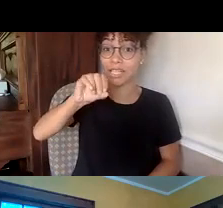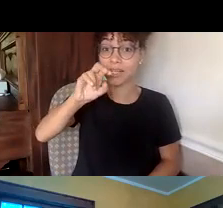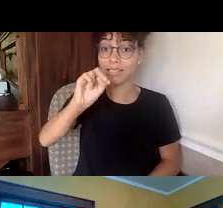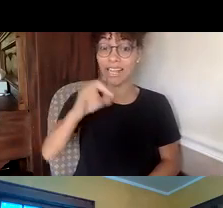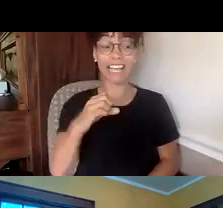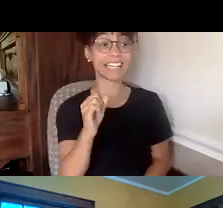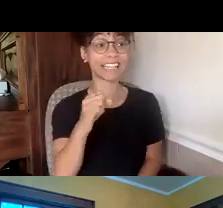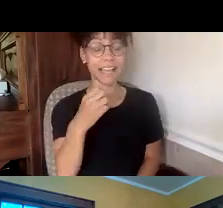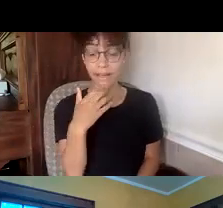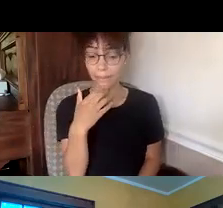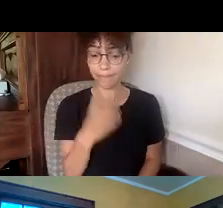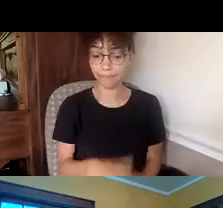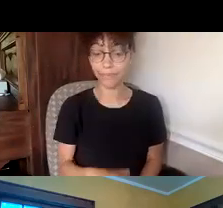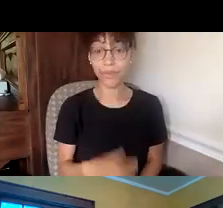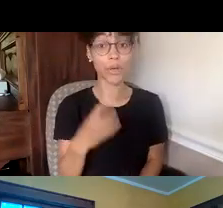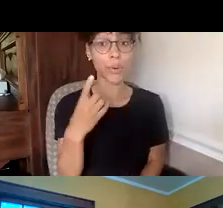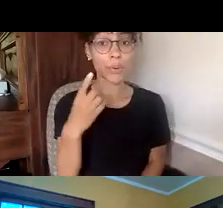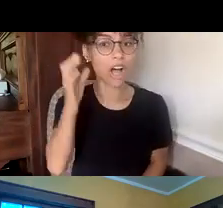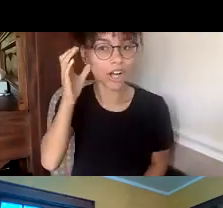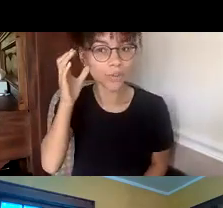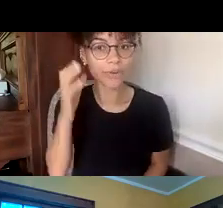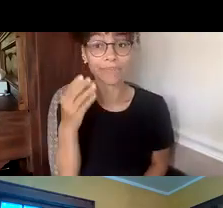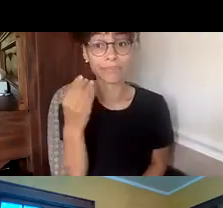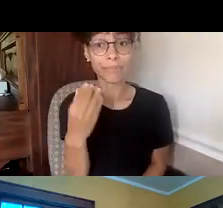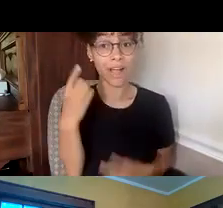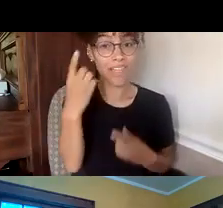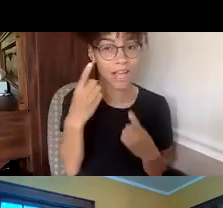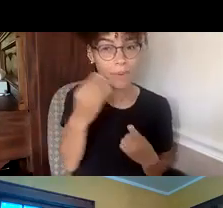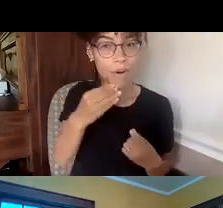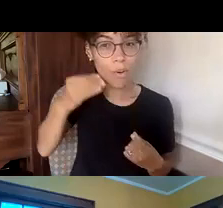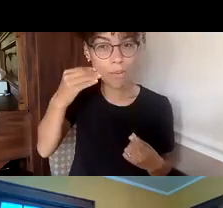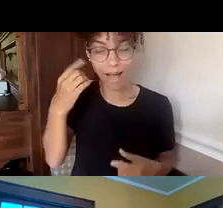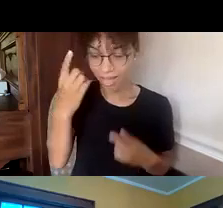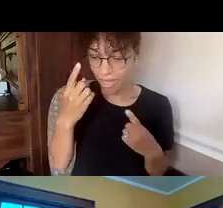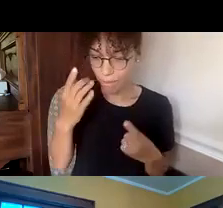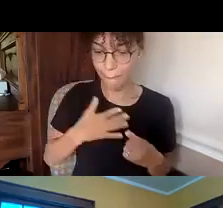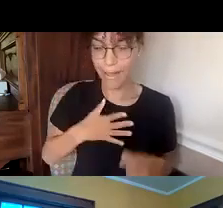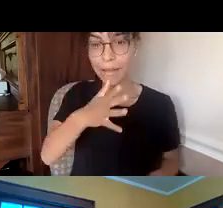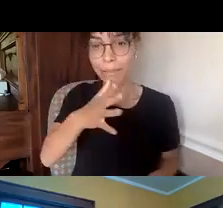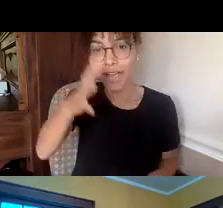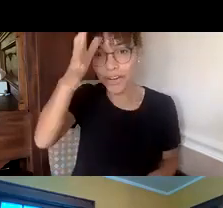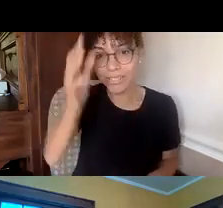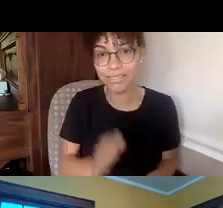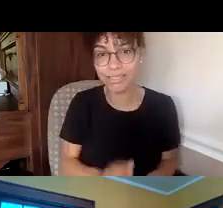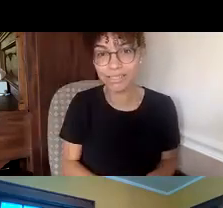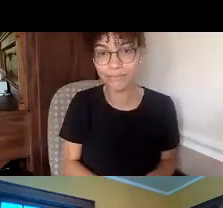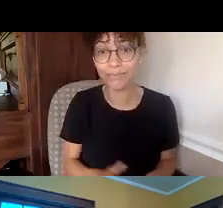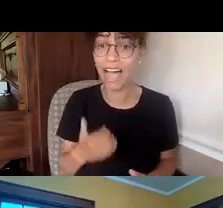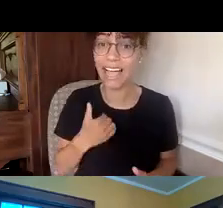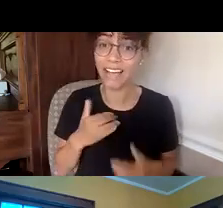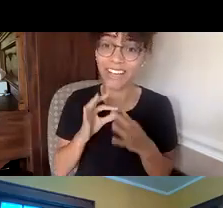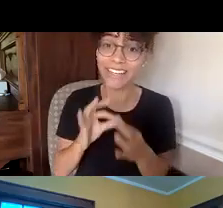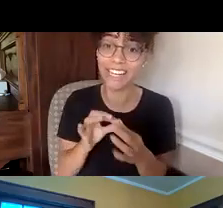Yeah. When I think about home, I honestly think about my parents, and how I have like a connection to